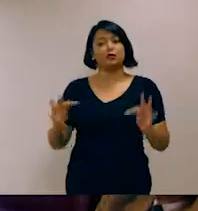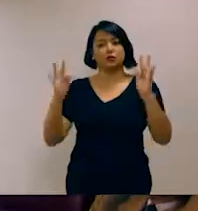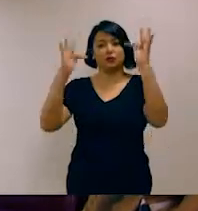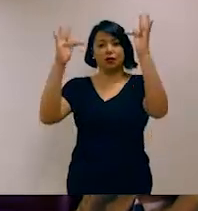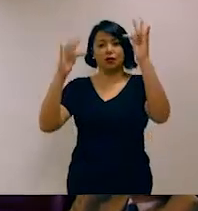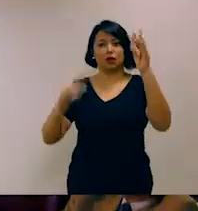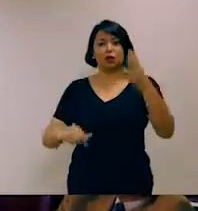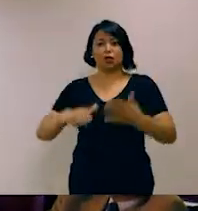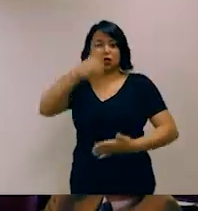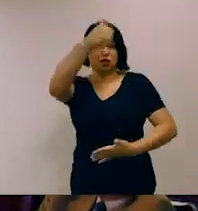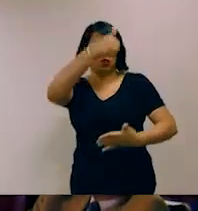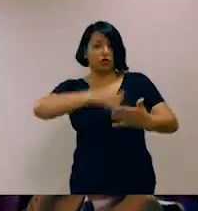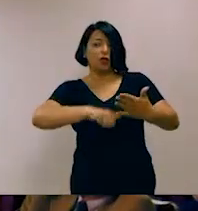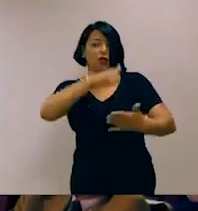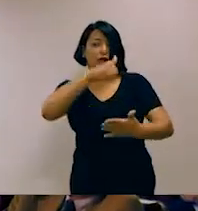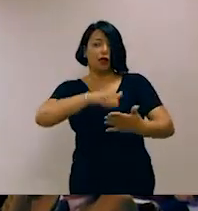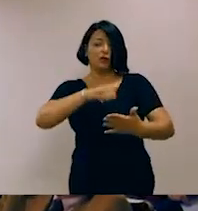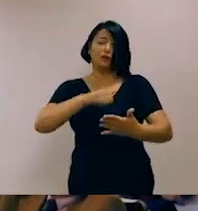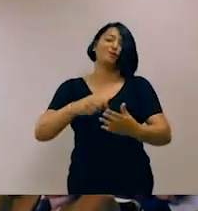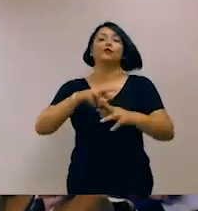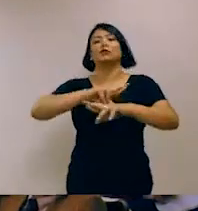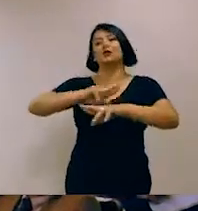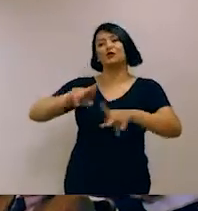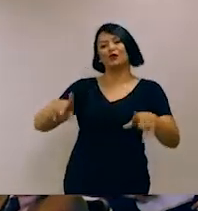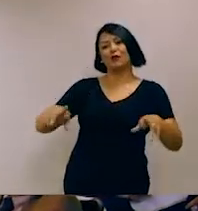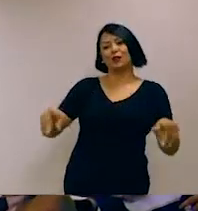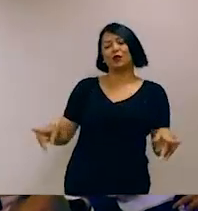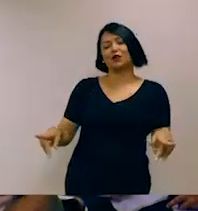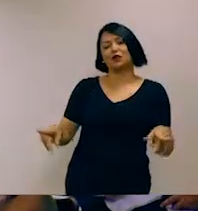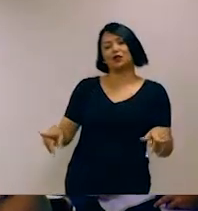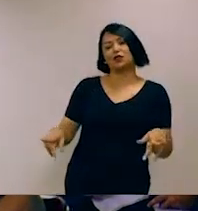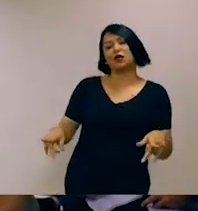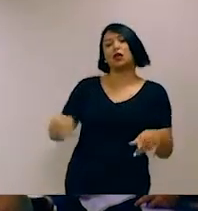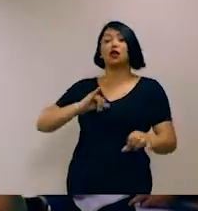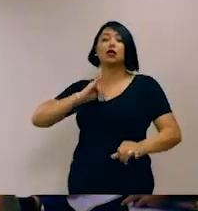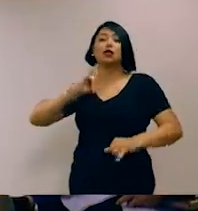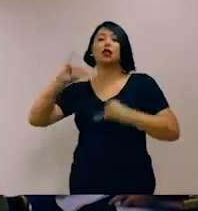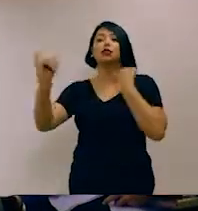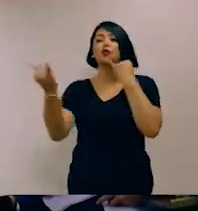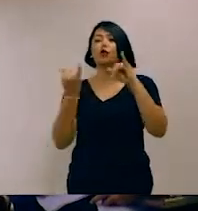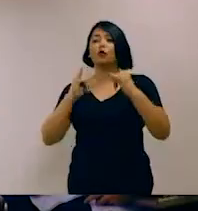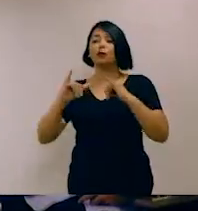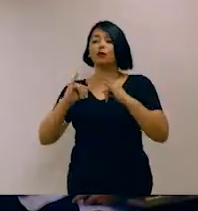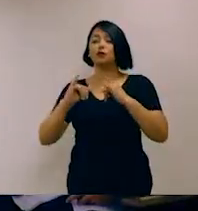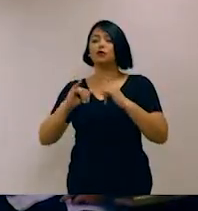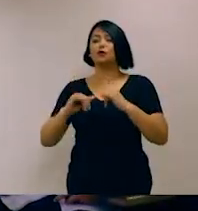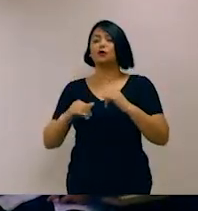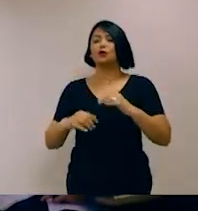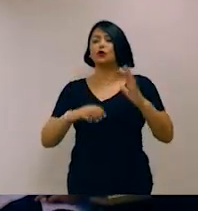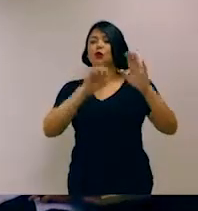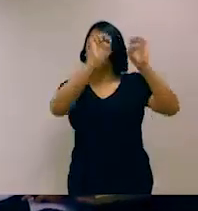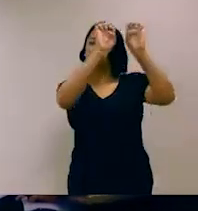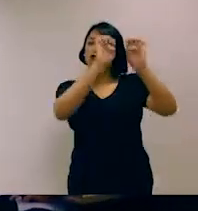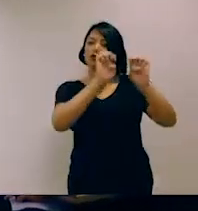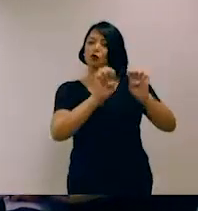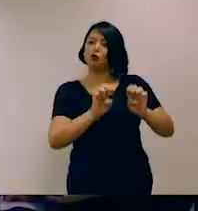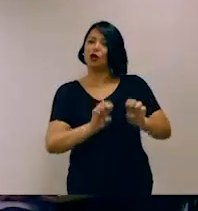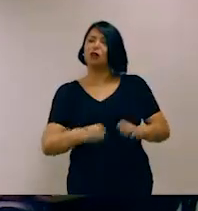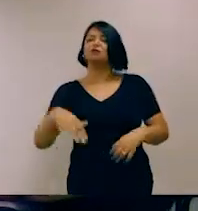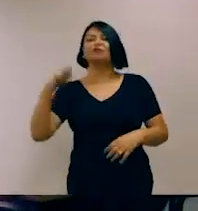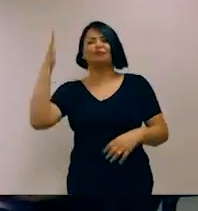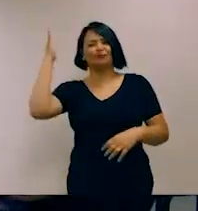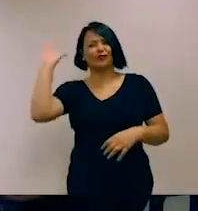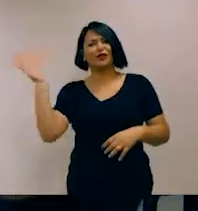it involves some analysis techniques that are a little different from the data, from the